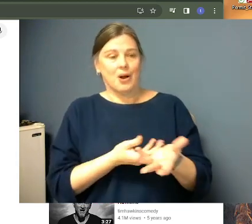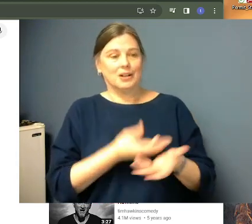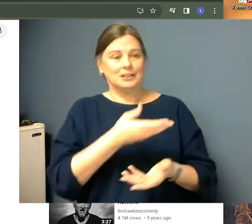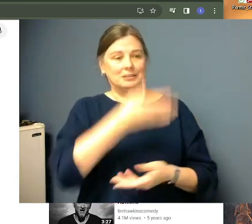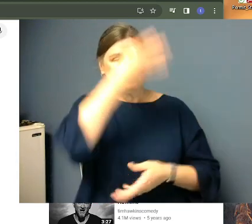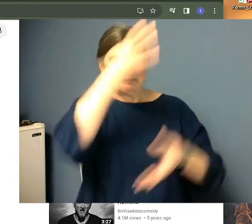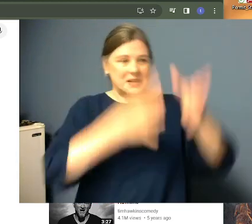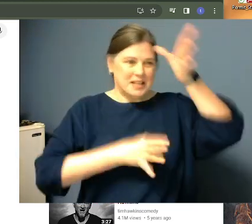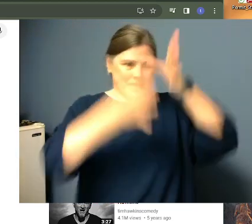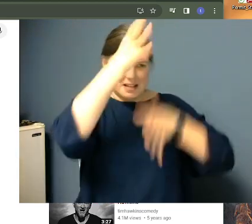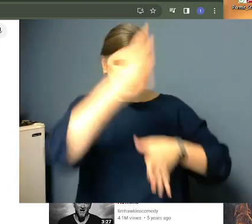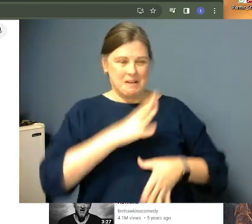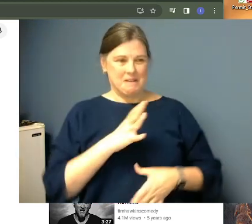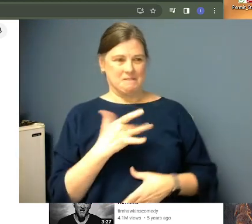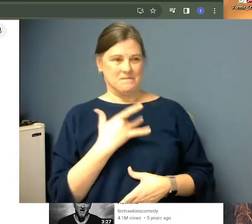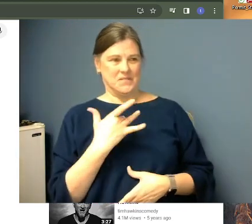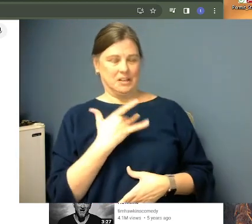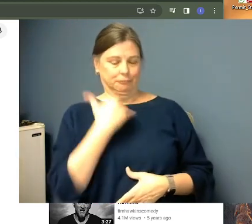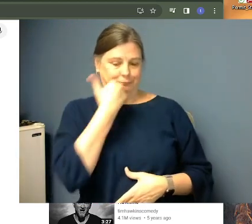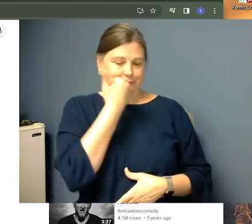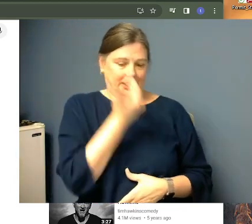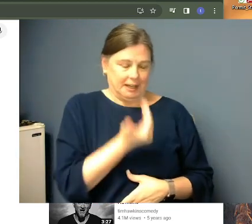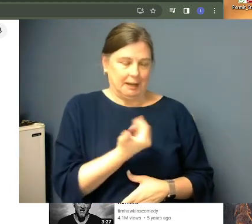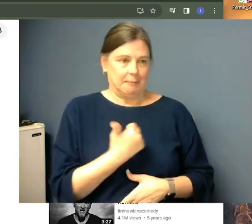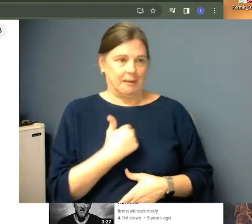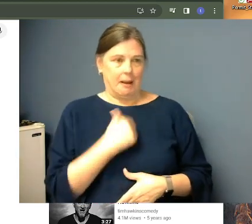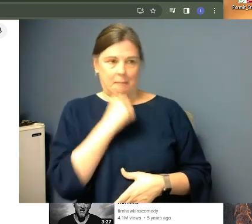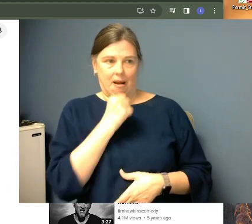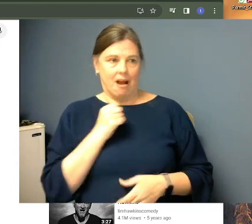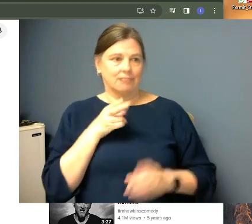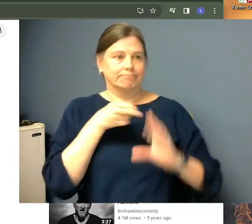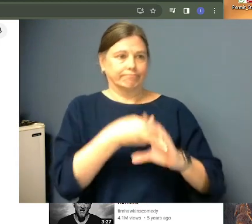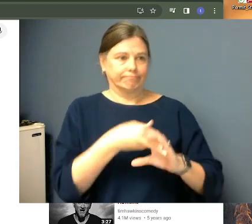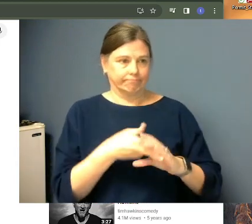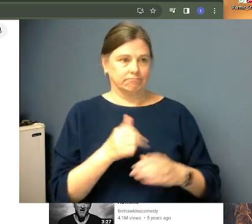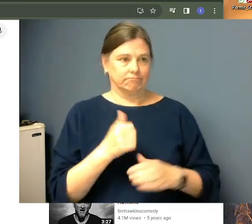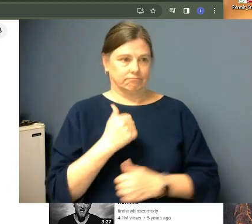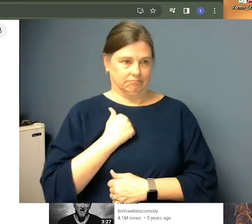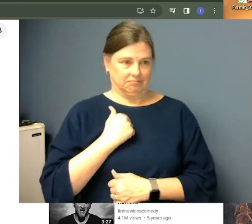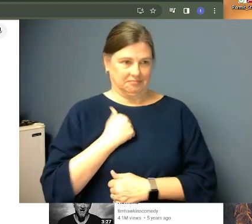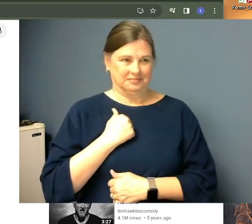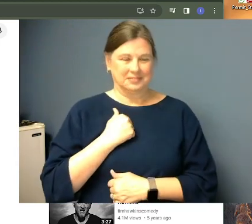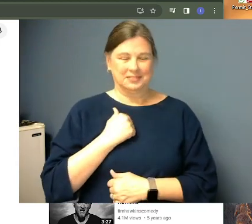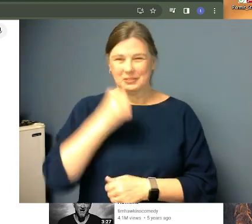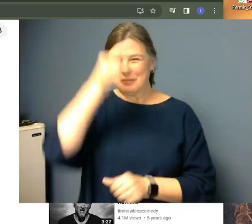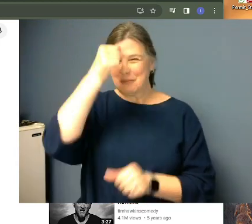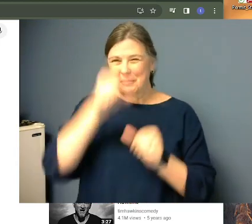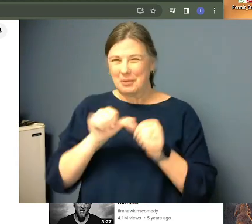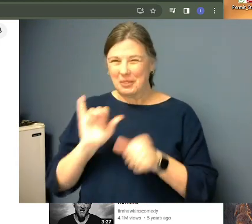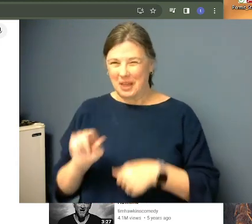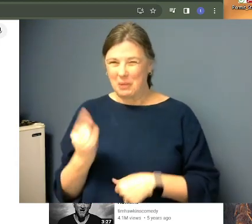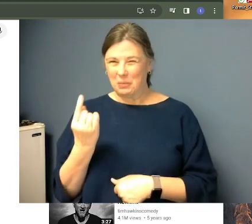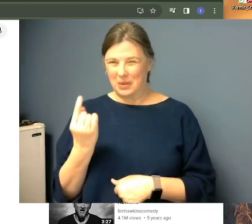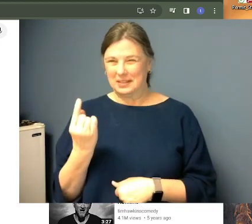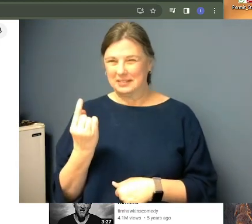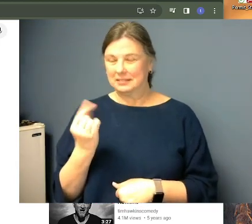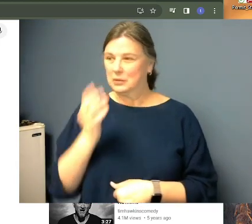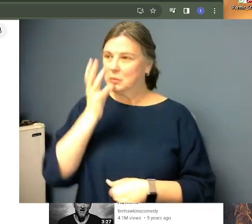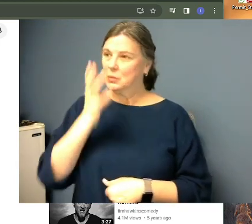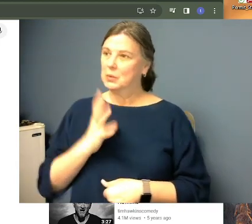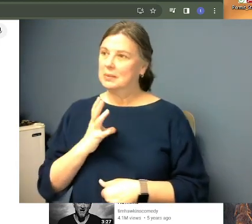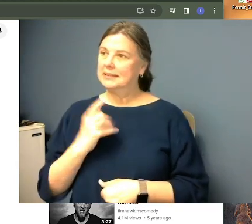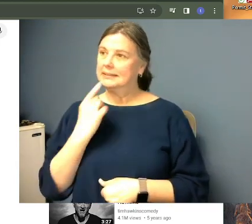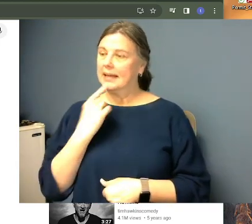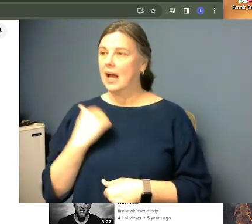or like the one that said, "Gee, I wish I were a man. I joined the Navy." So we saw in World War One, we saw a couple of images that